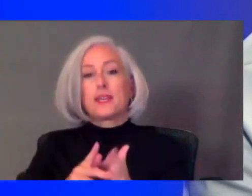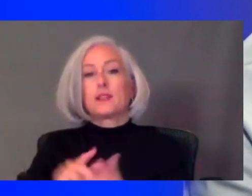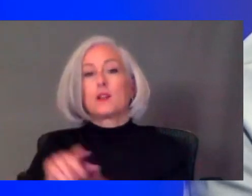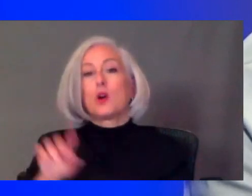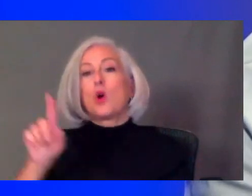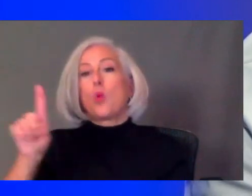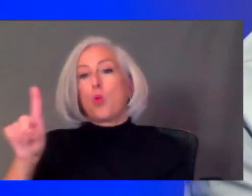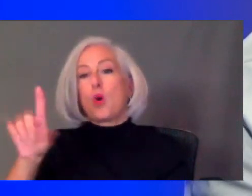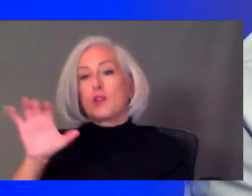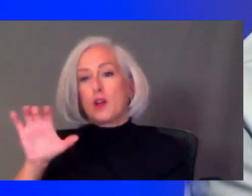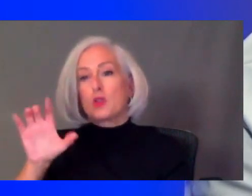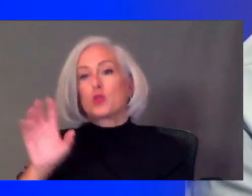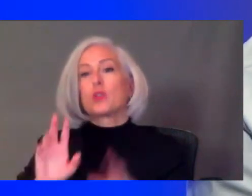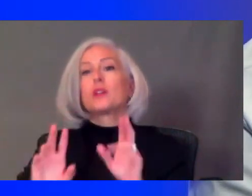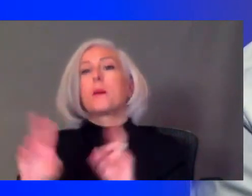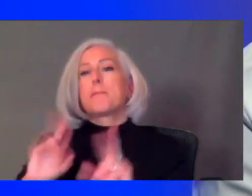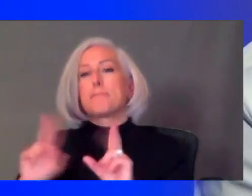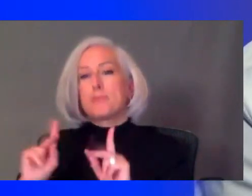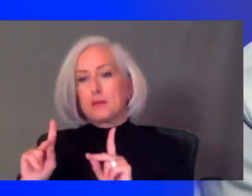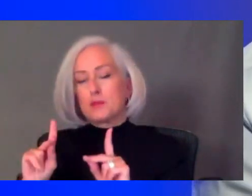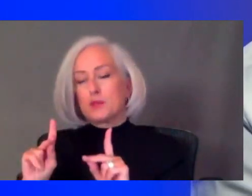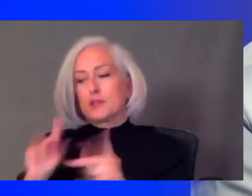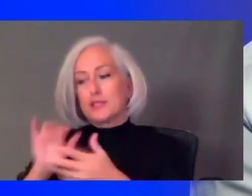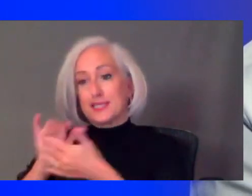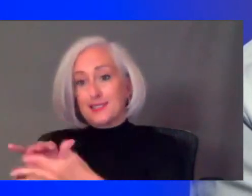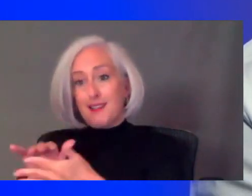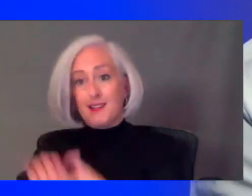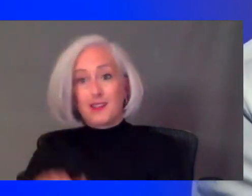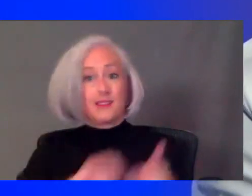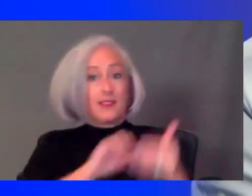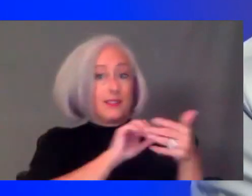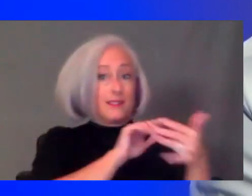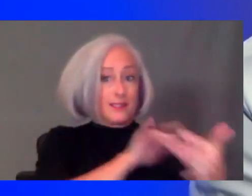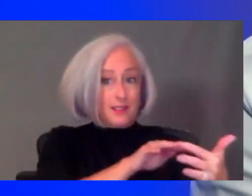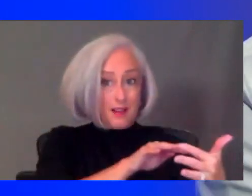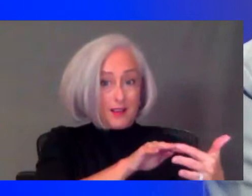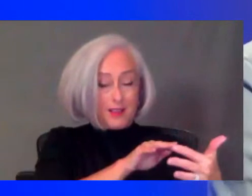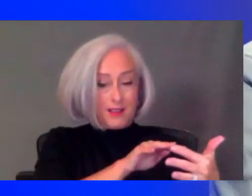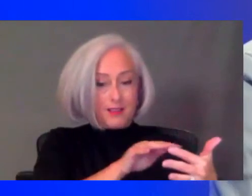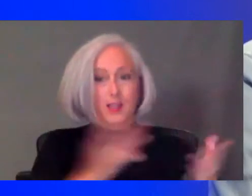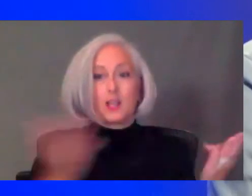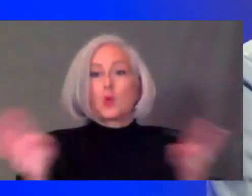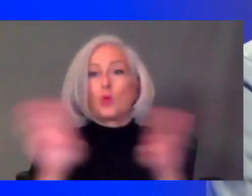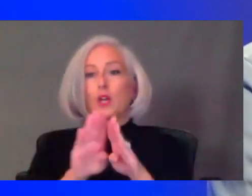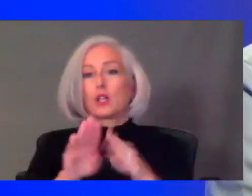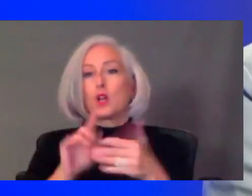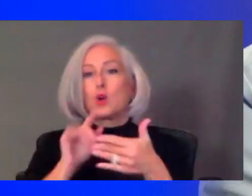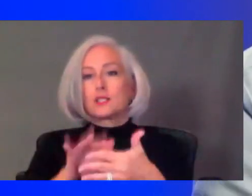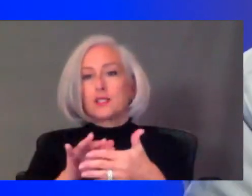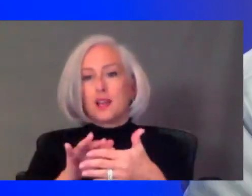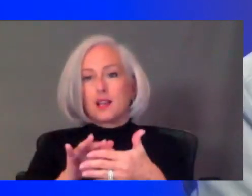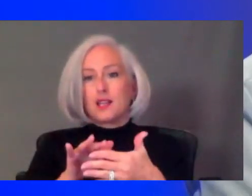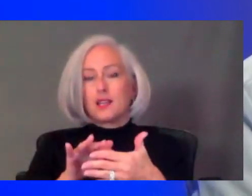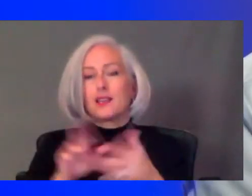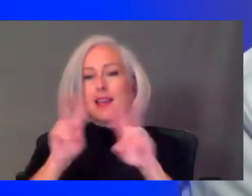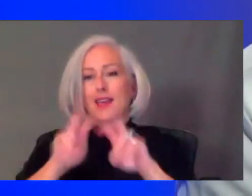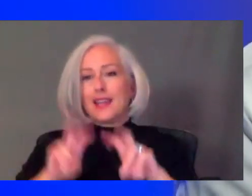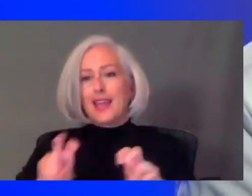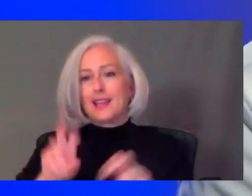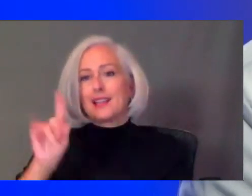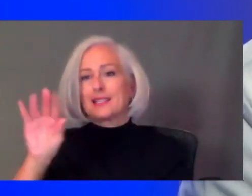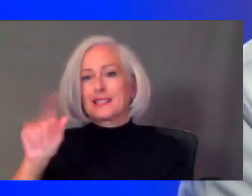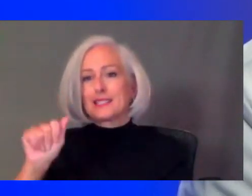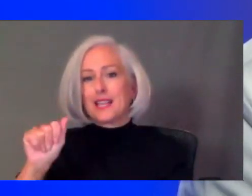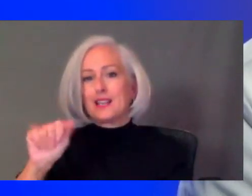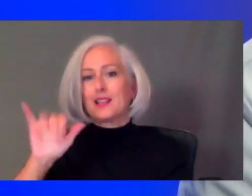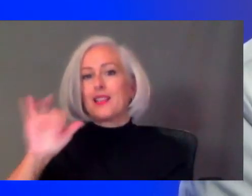injection, just an injection under the skin, just like we do with insulin. And there is a inhaled therapy that's moving forward.